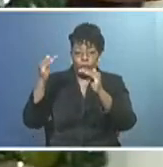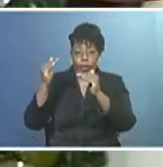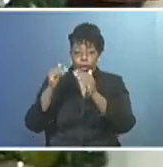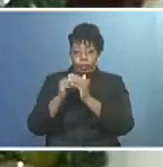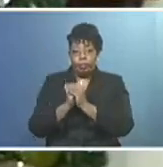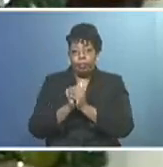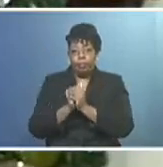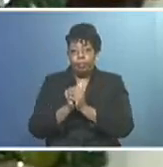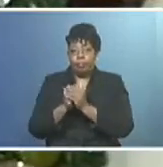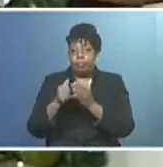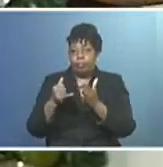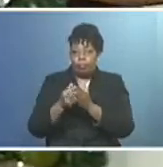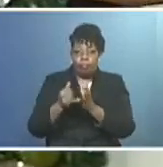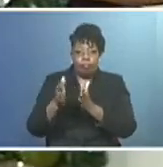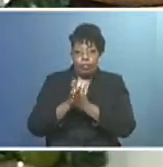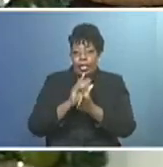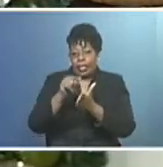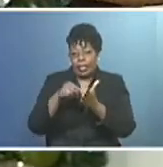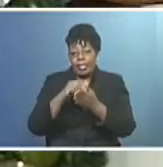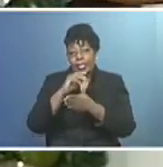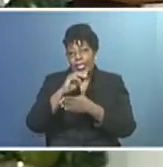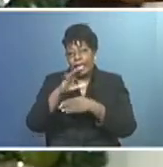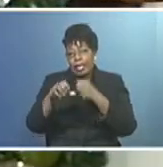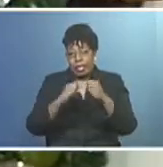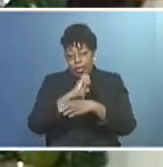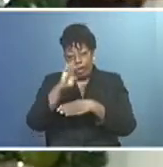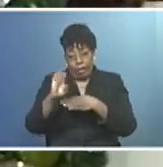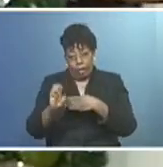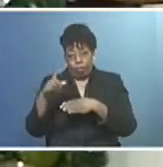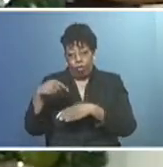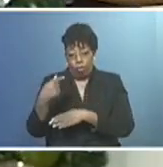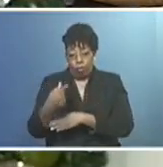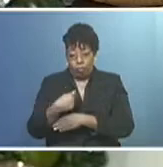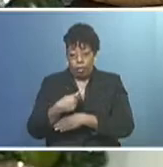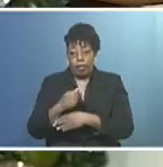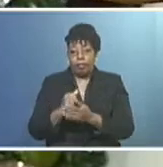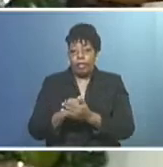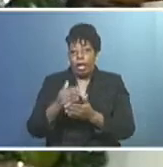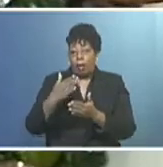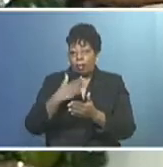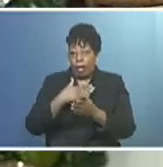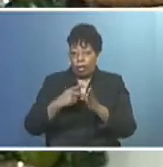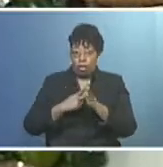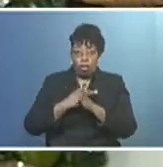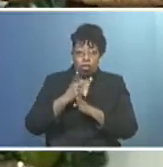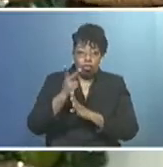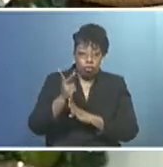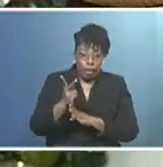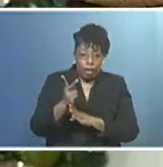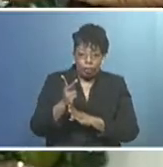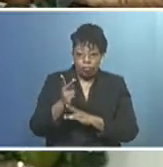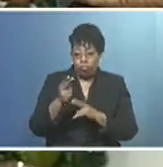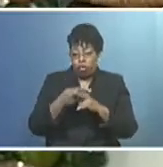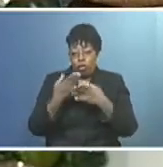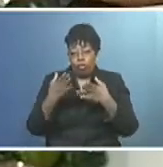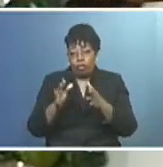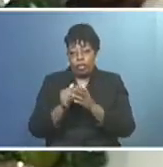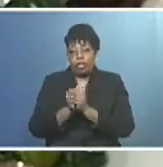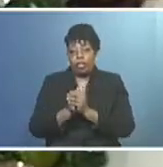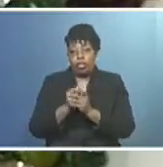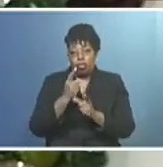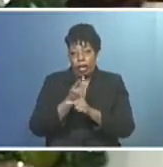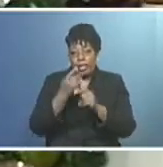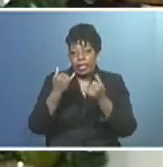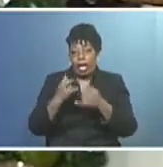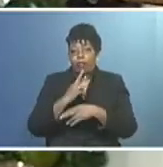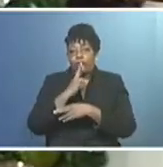as riveting as this year end has been for me. My pageant career is just about done. You know, I'm on retirement at this point